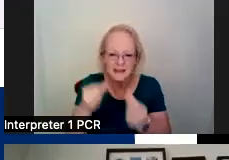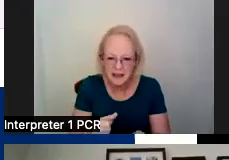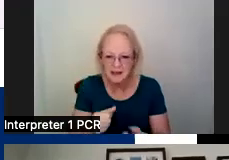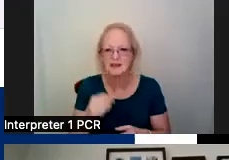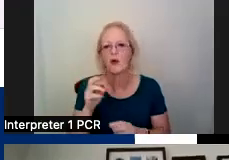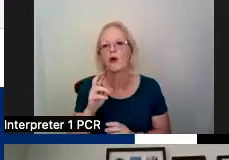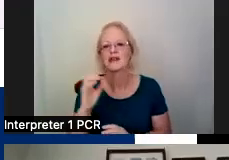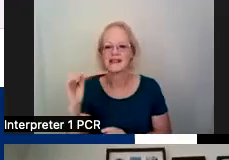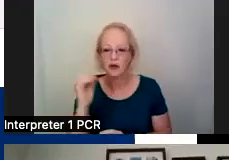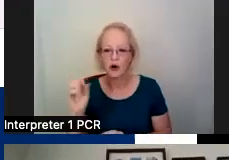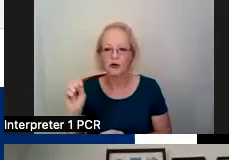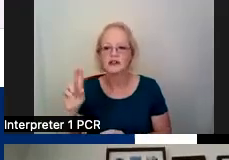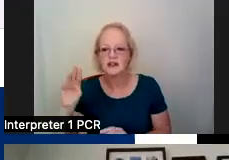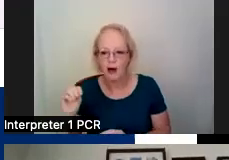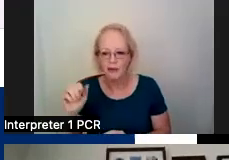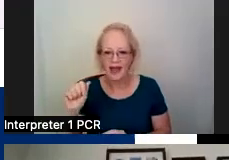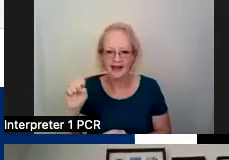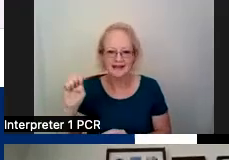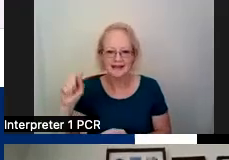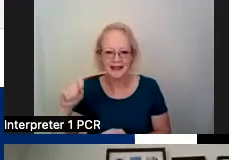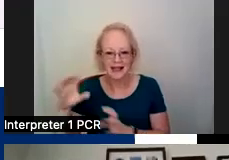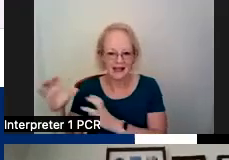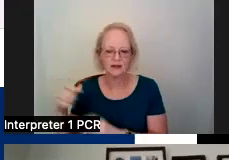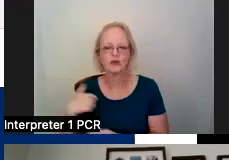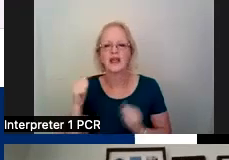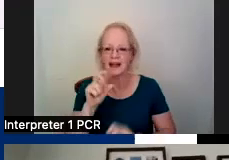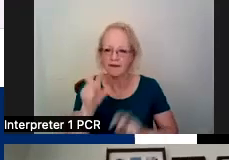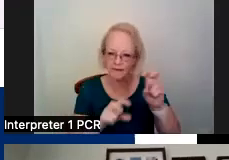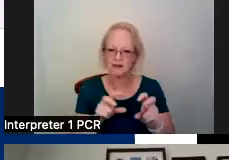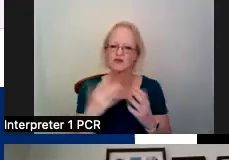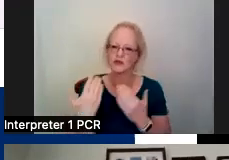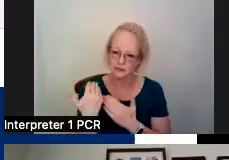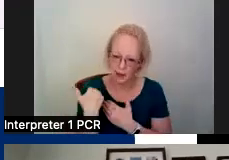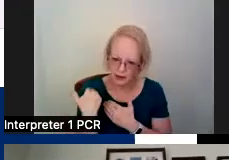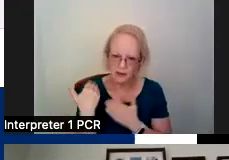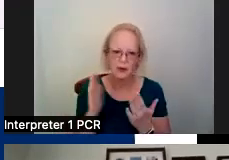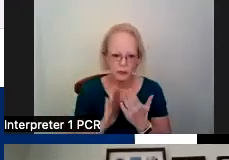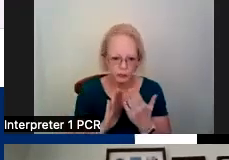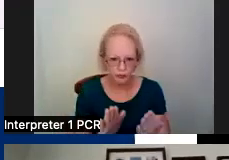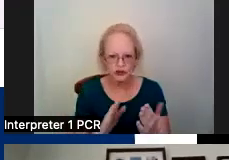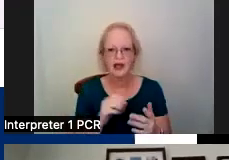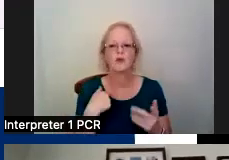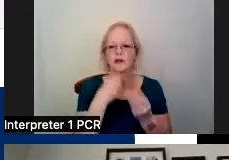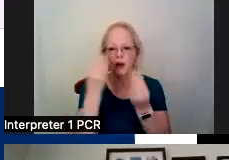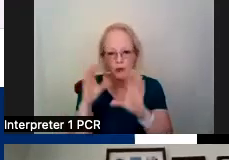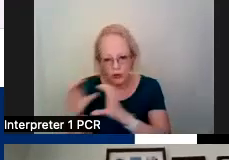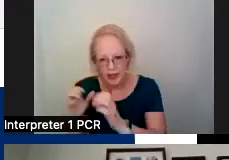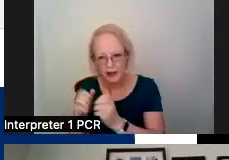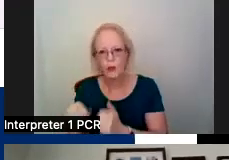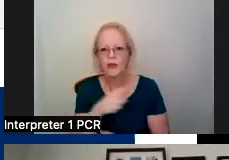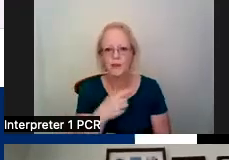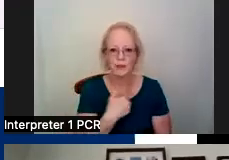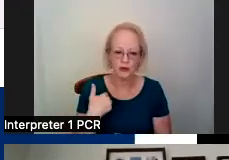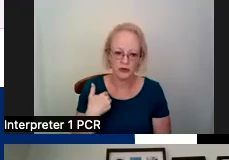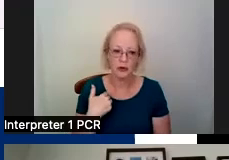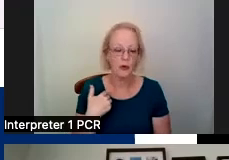classes. We're able to invest in a very responsible way and in a way that we can communicate to the members. What's really important is, because